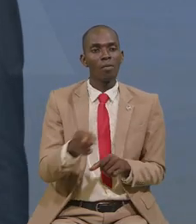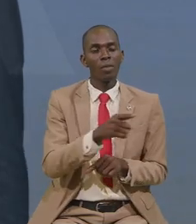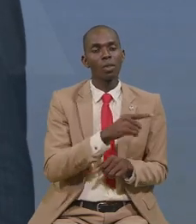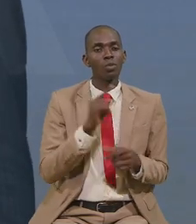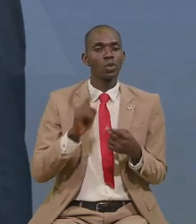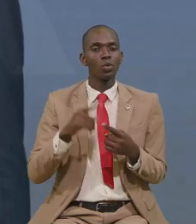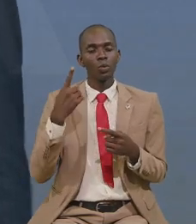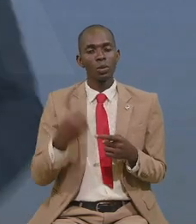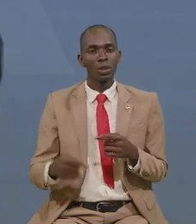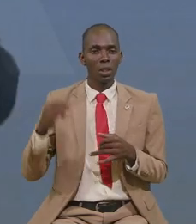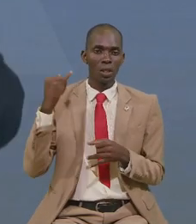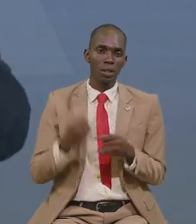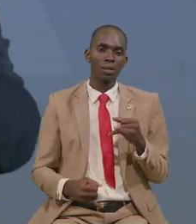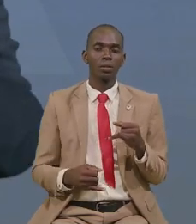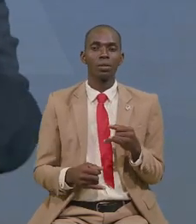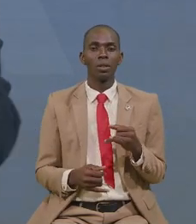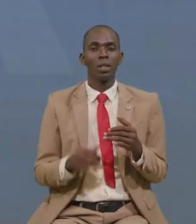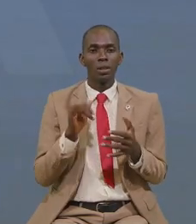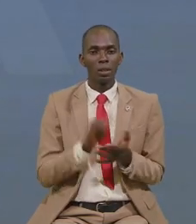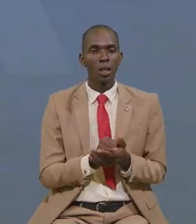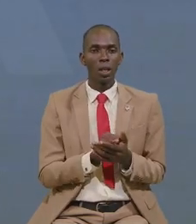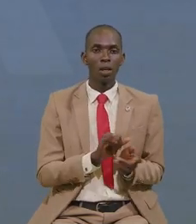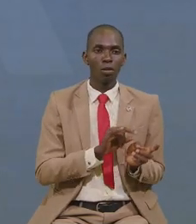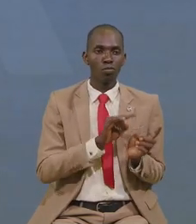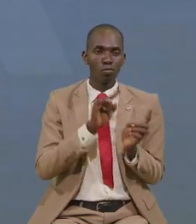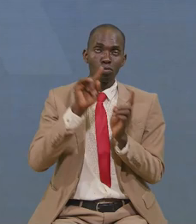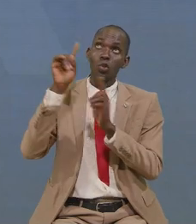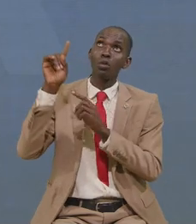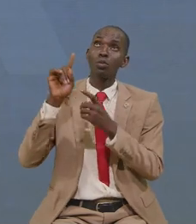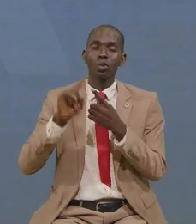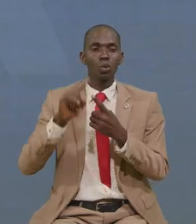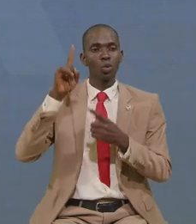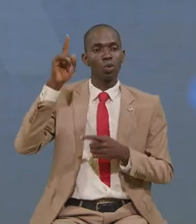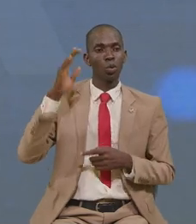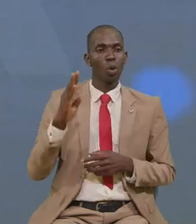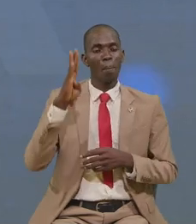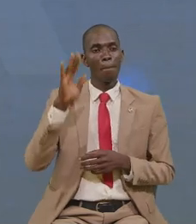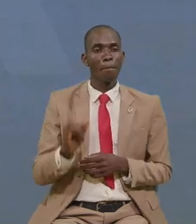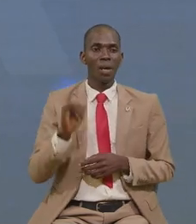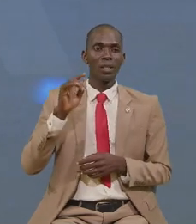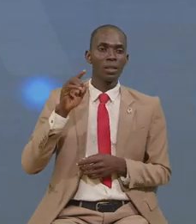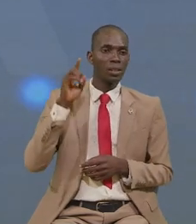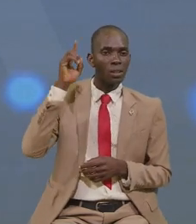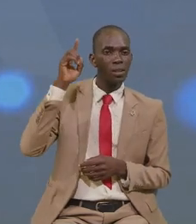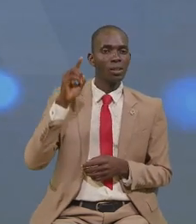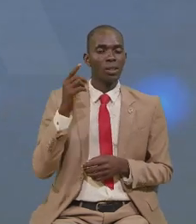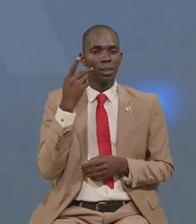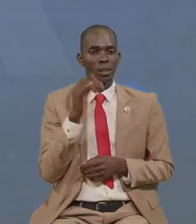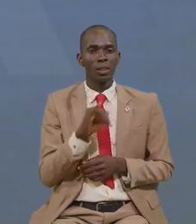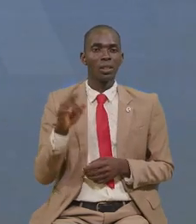to the uttermost that come unto God by him, seeing he